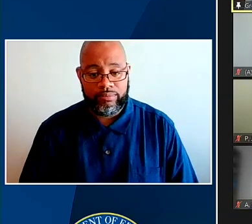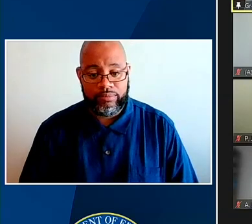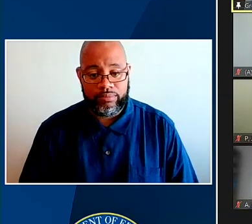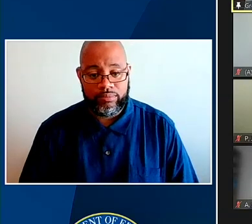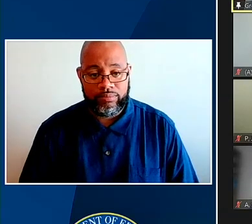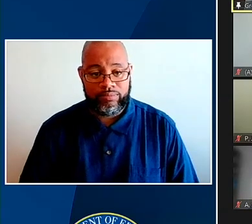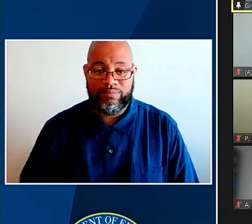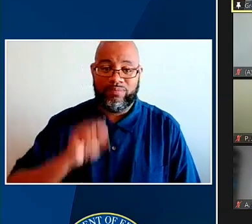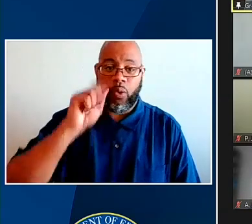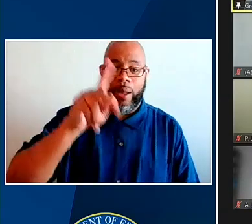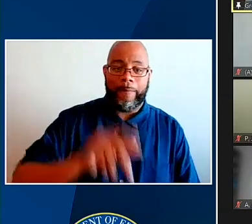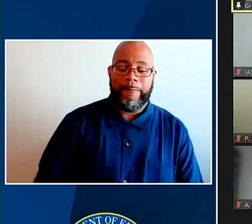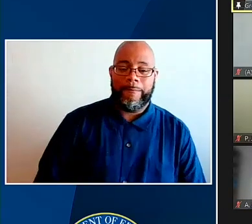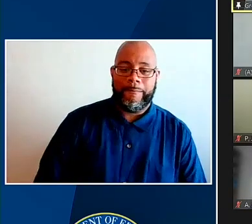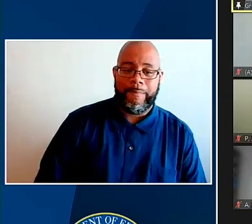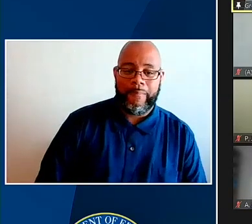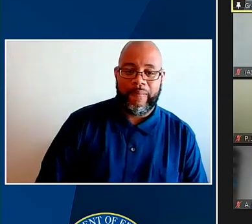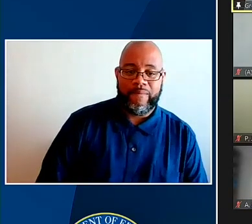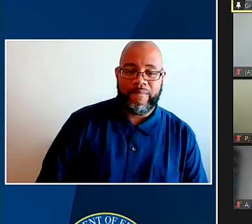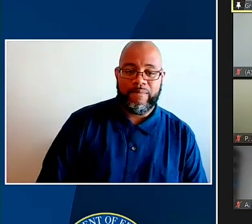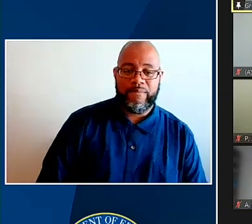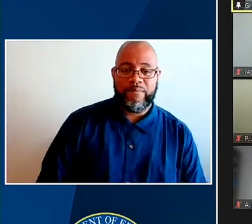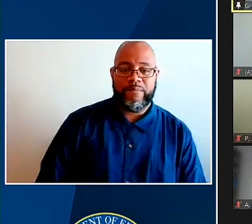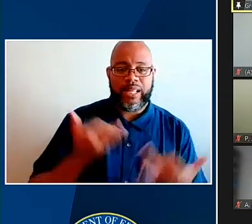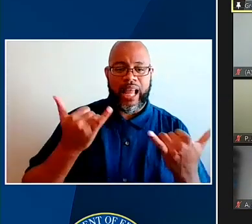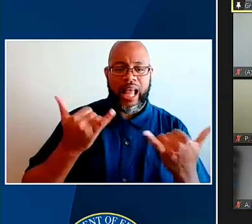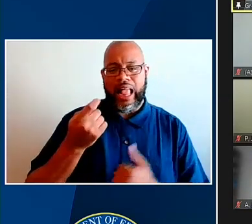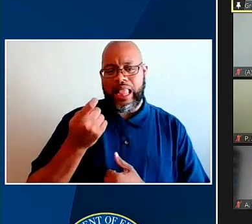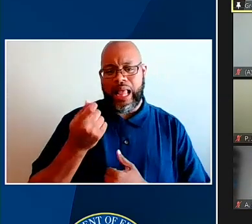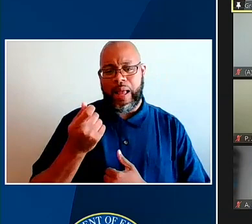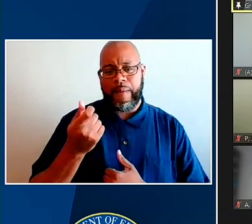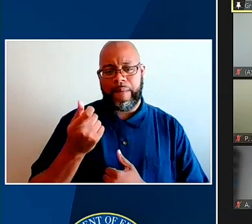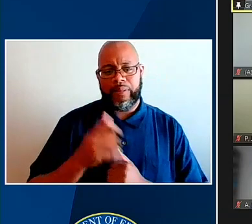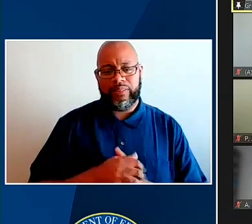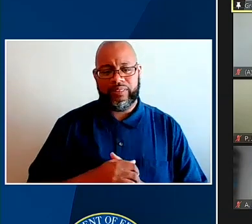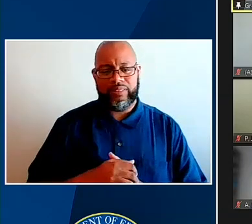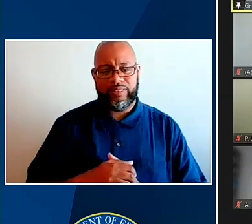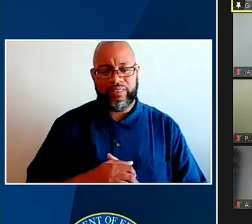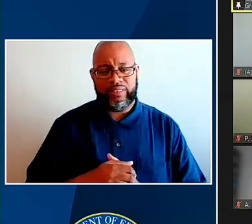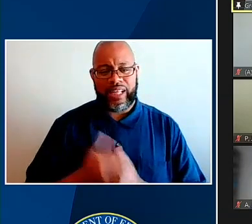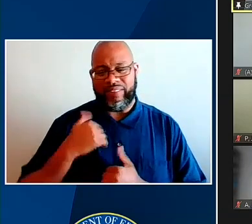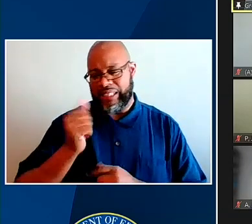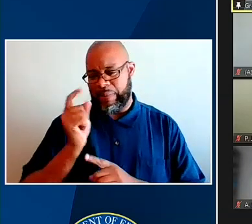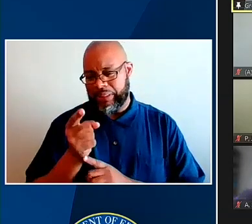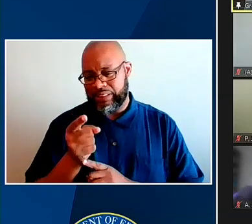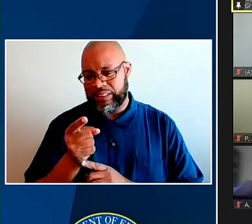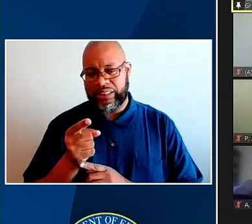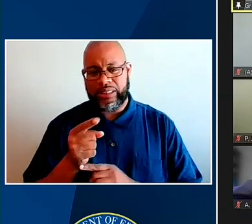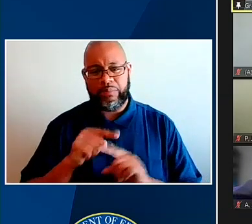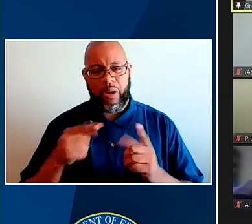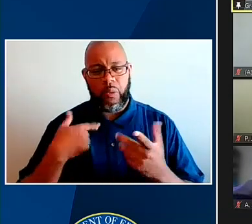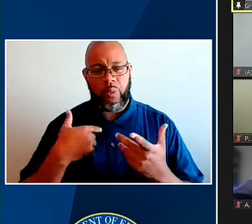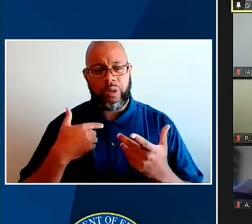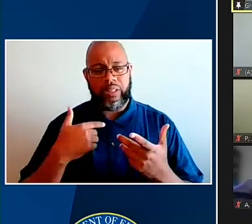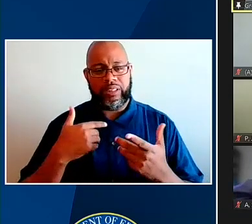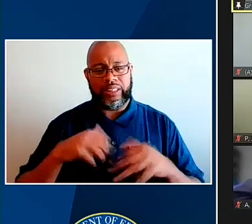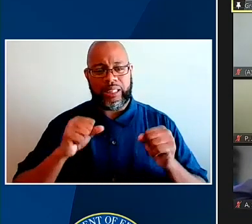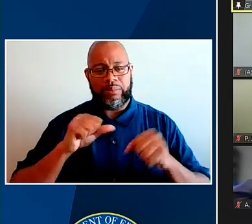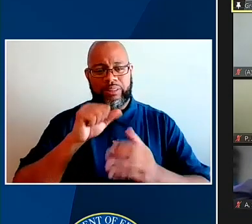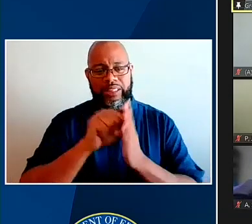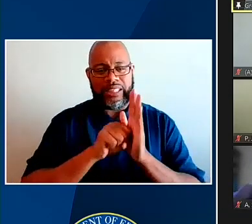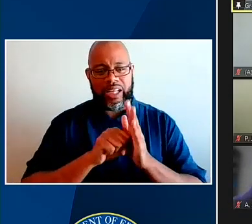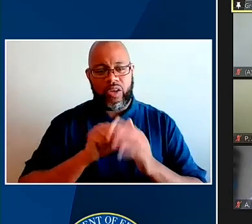Okay. At this point, I think it's a little, given we only have like 10 minutes, but don't really want to take up state authorization with 10